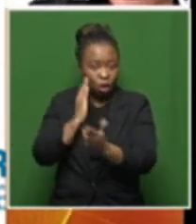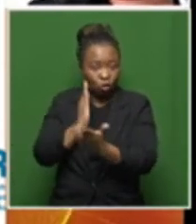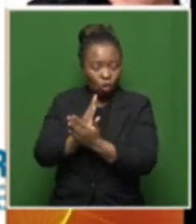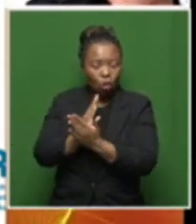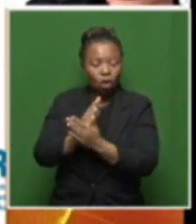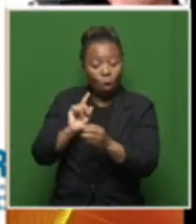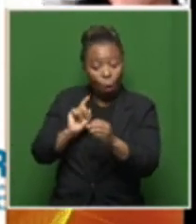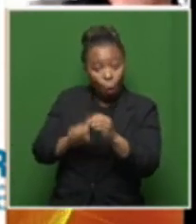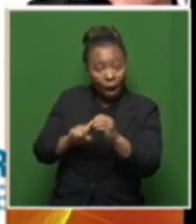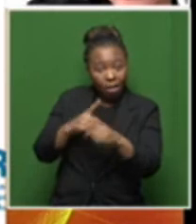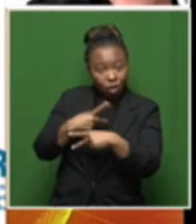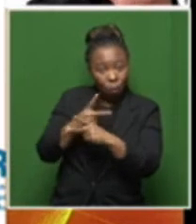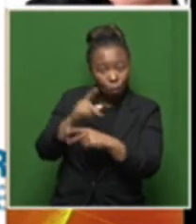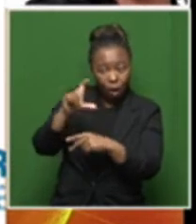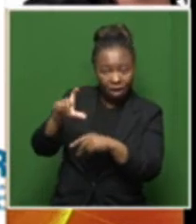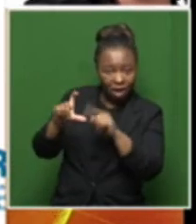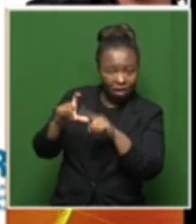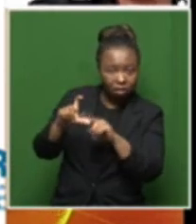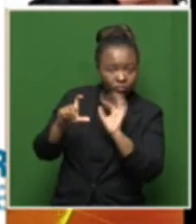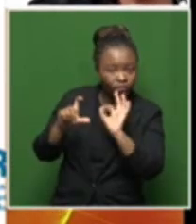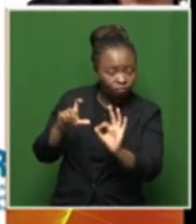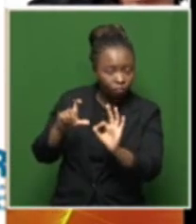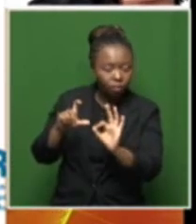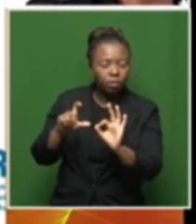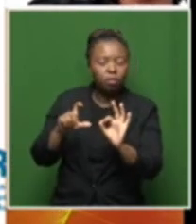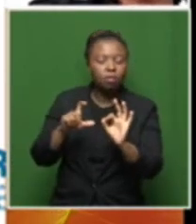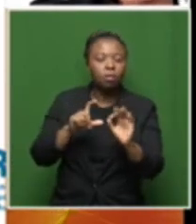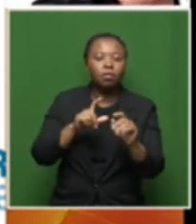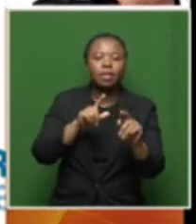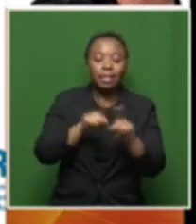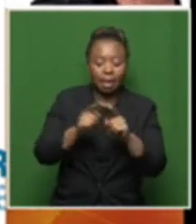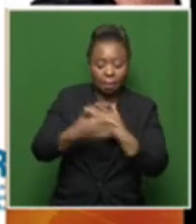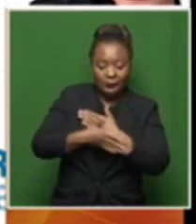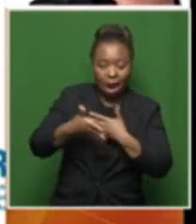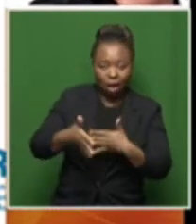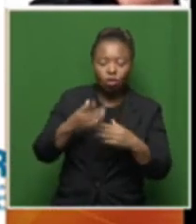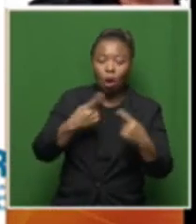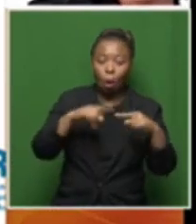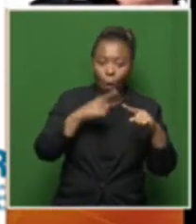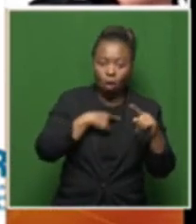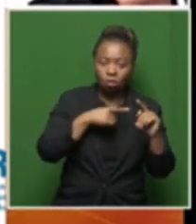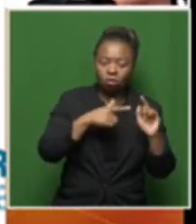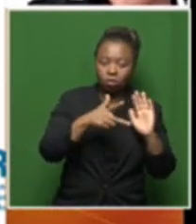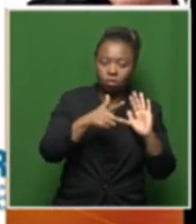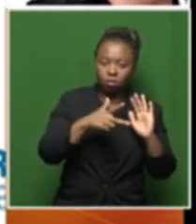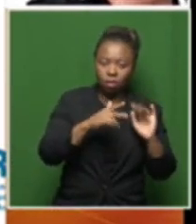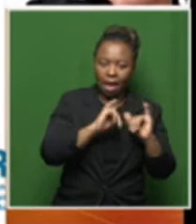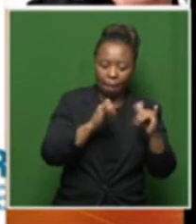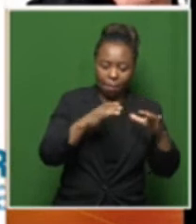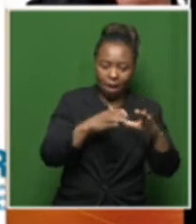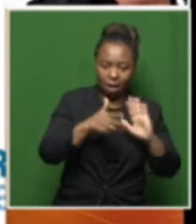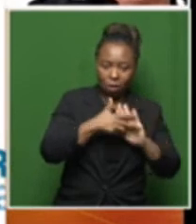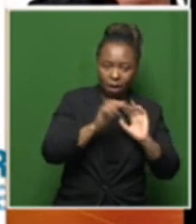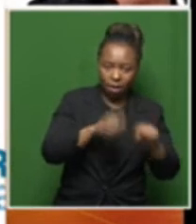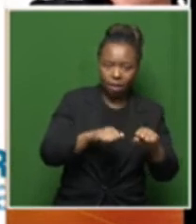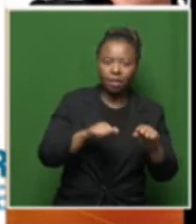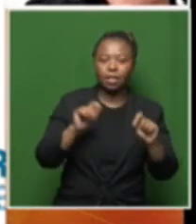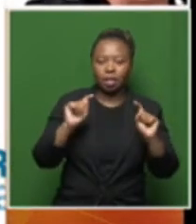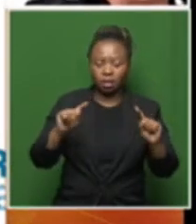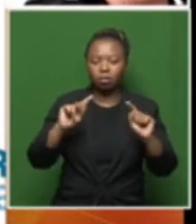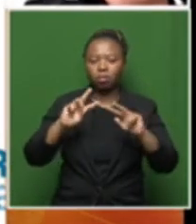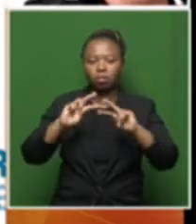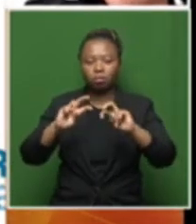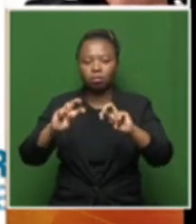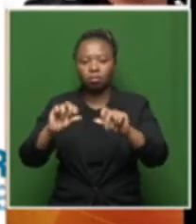is subsequently in the country is the same quality that we would have authorized. So quite an intricate process that goes through